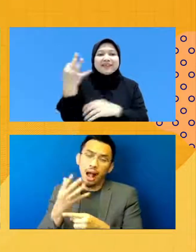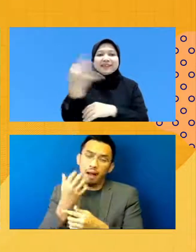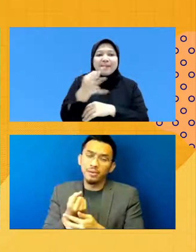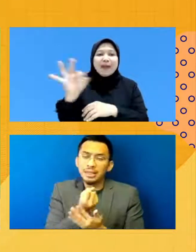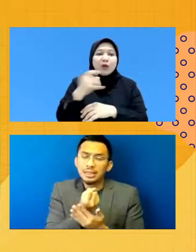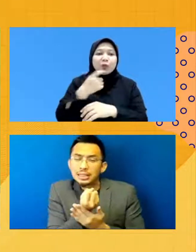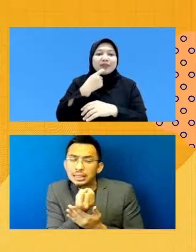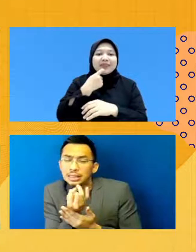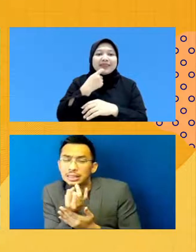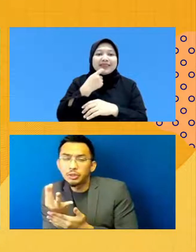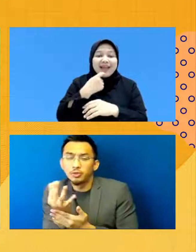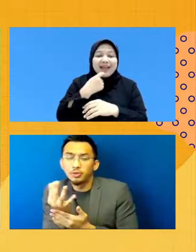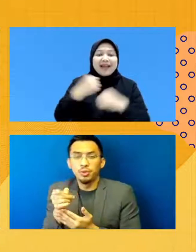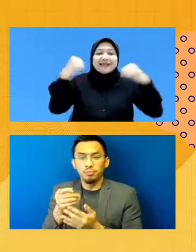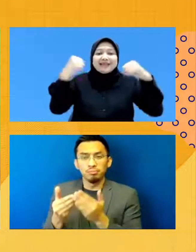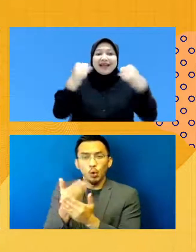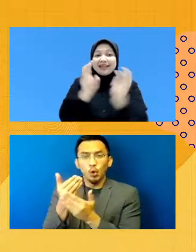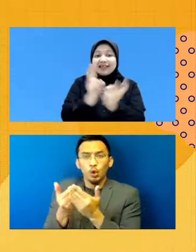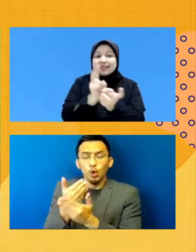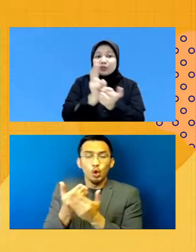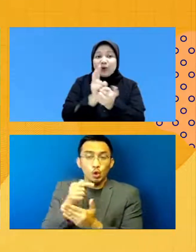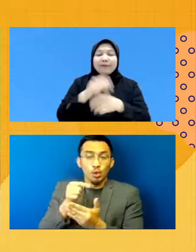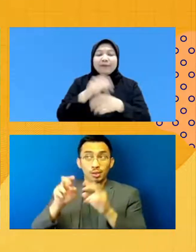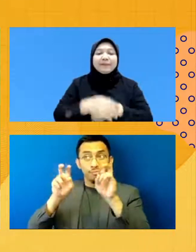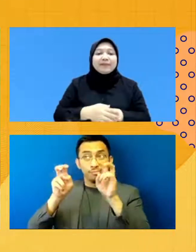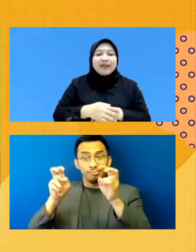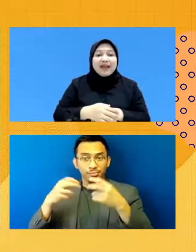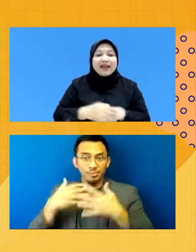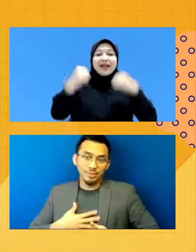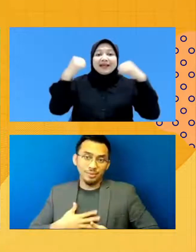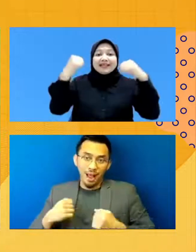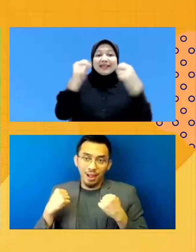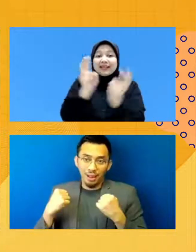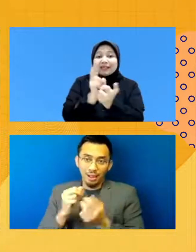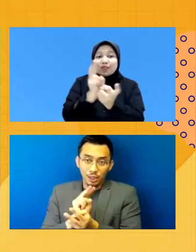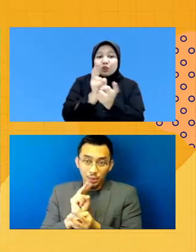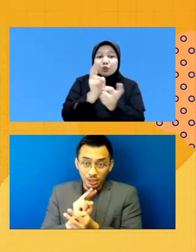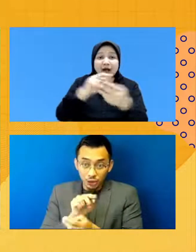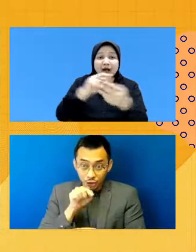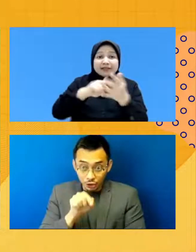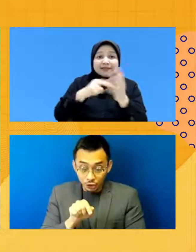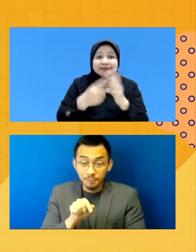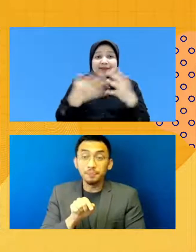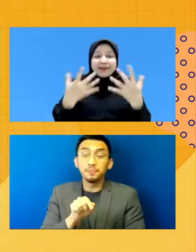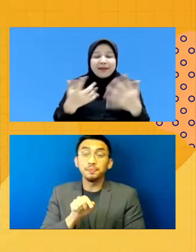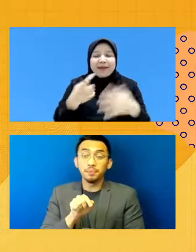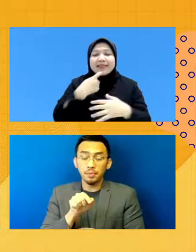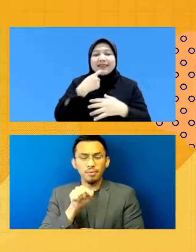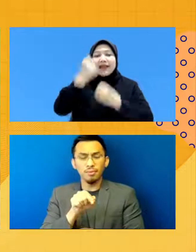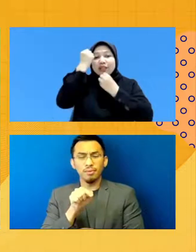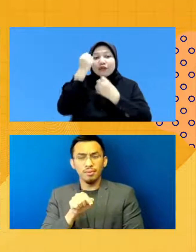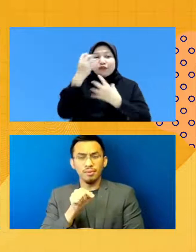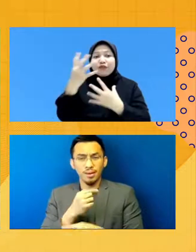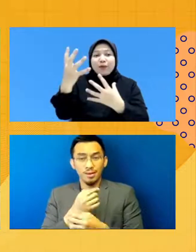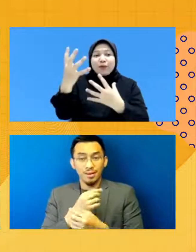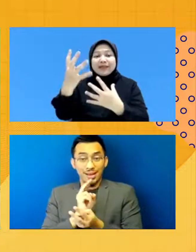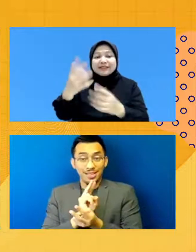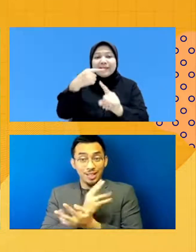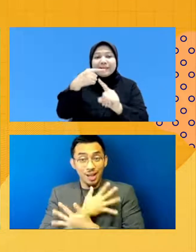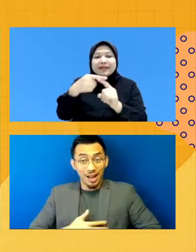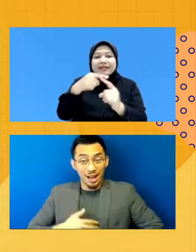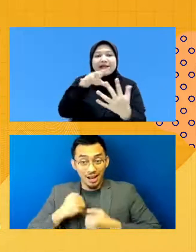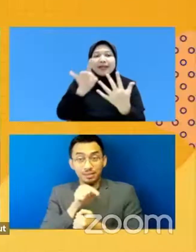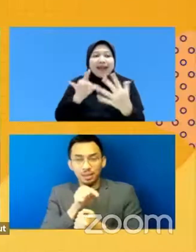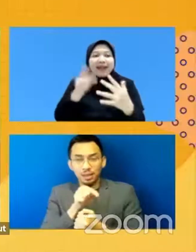health is about information and choices and access for information, and also the